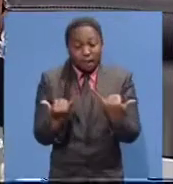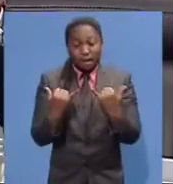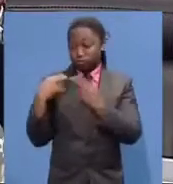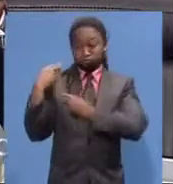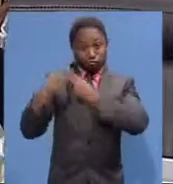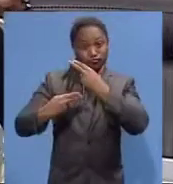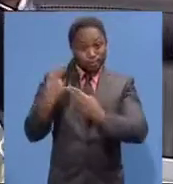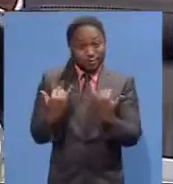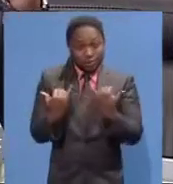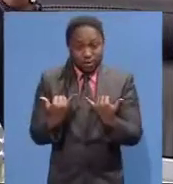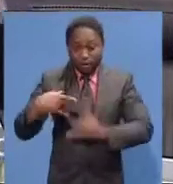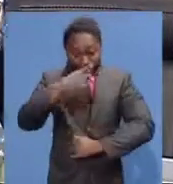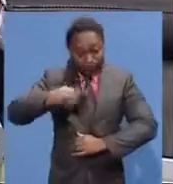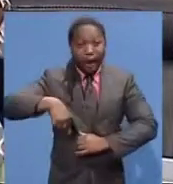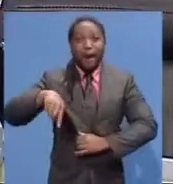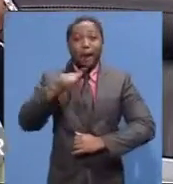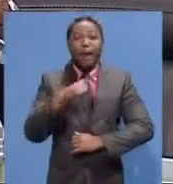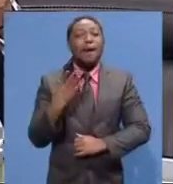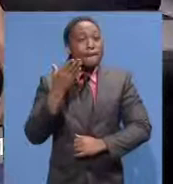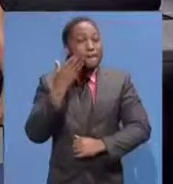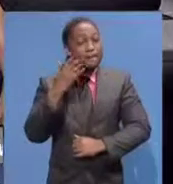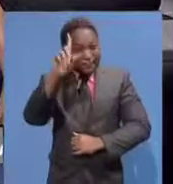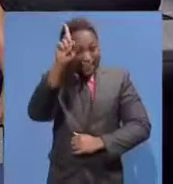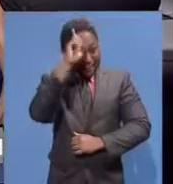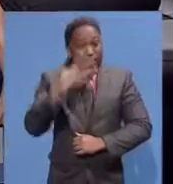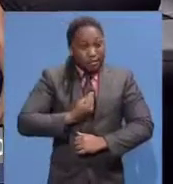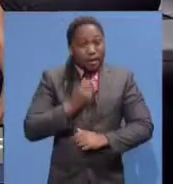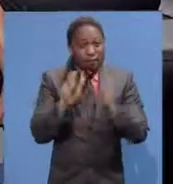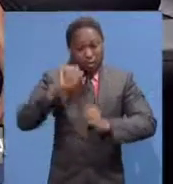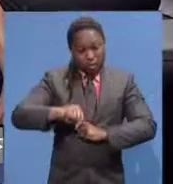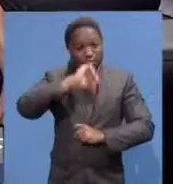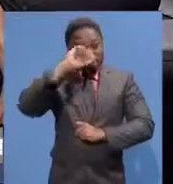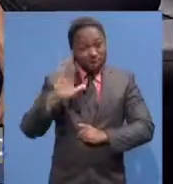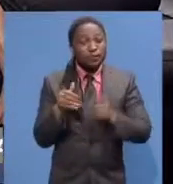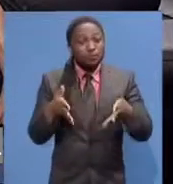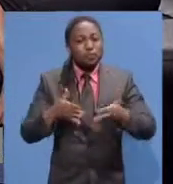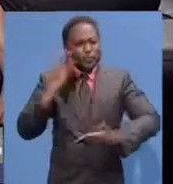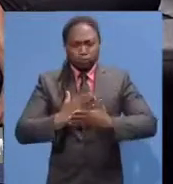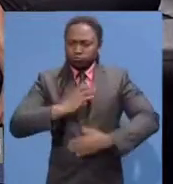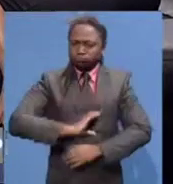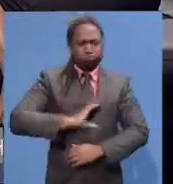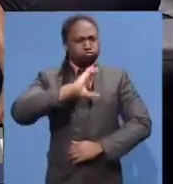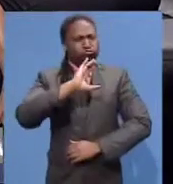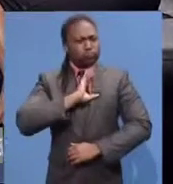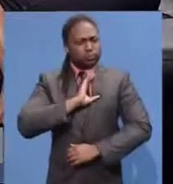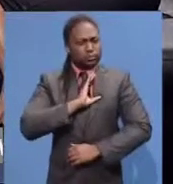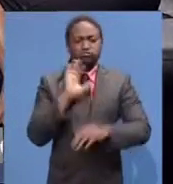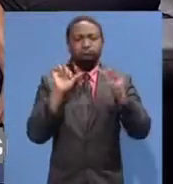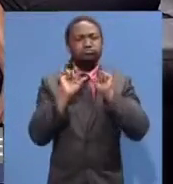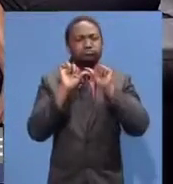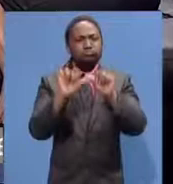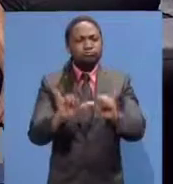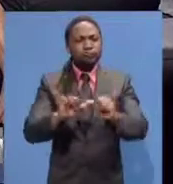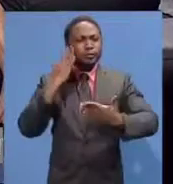in particular our people, black young people in South Africa today, to have the courage to go through and